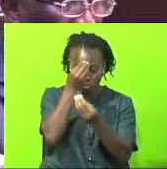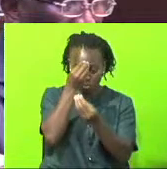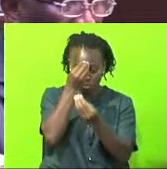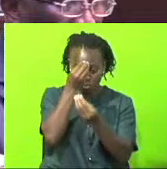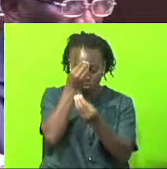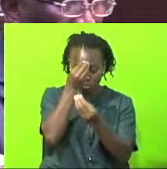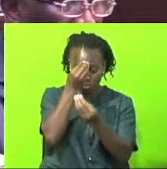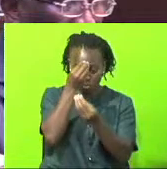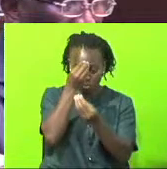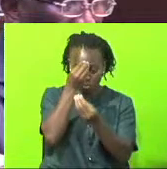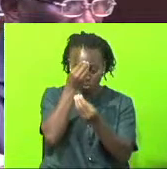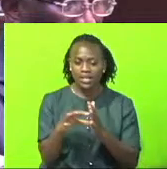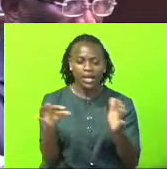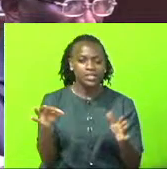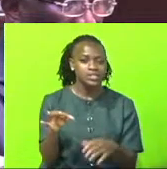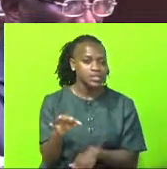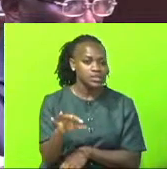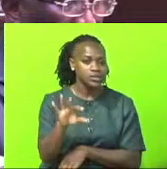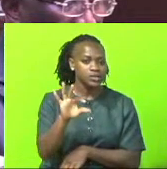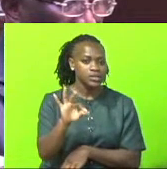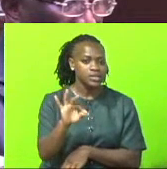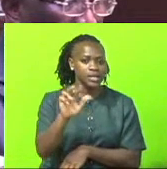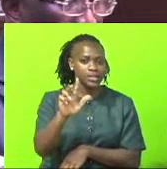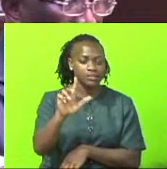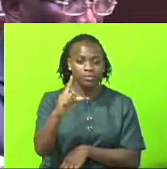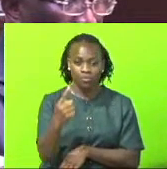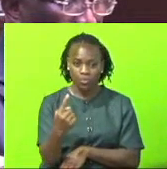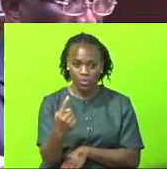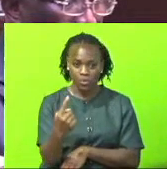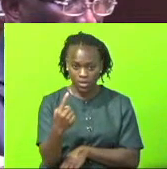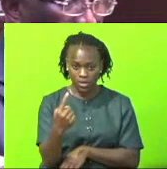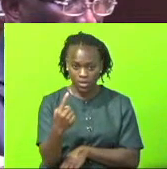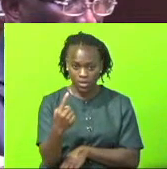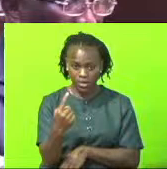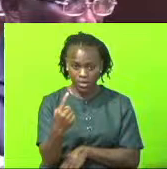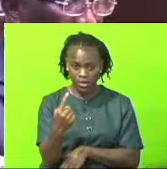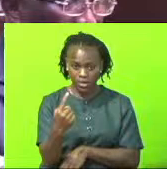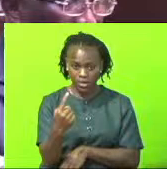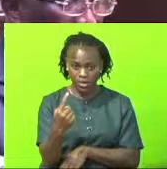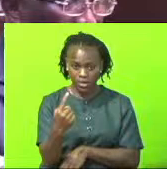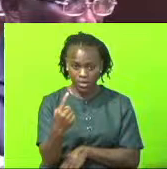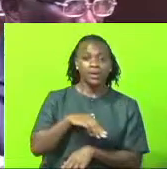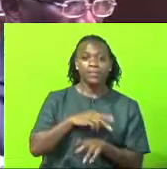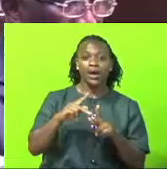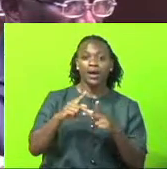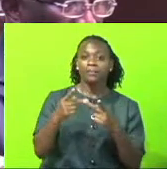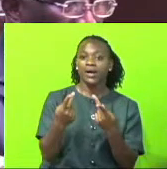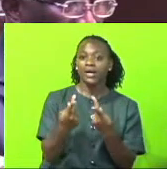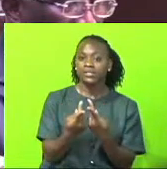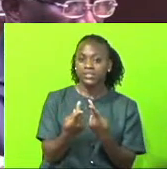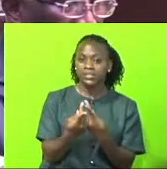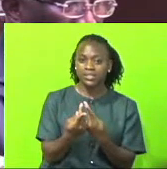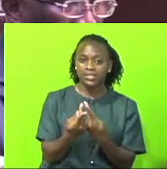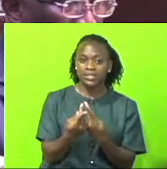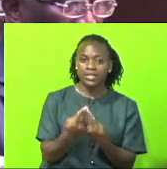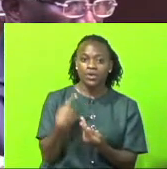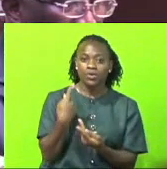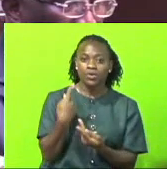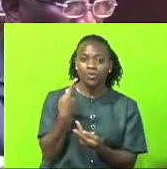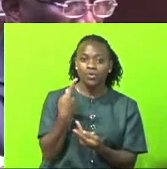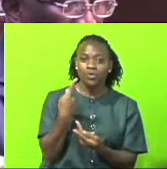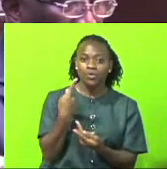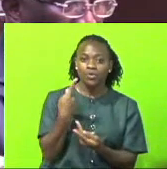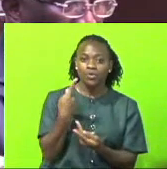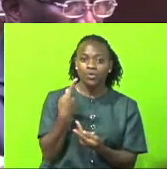in Article 931 that a member of a party who stands as an independent